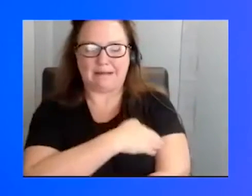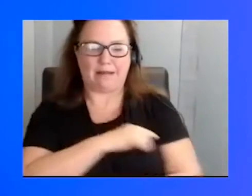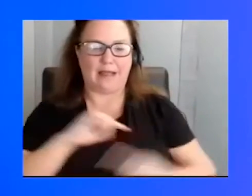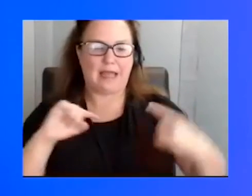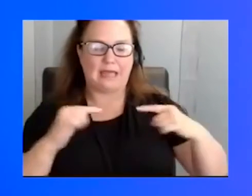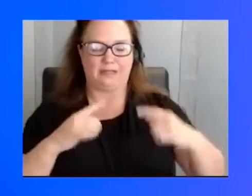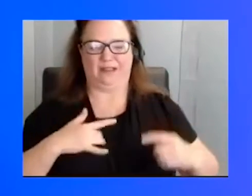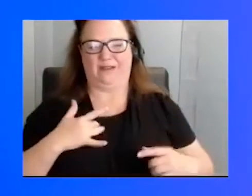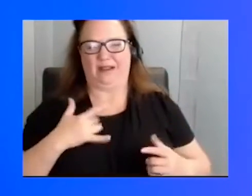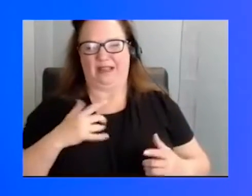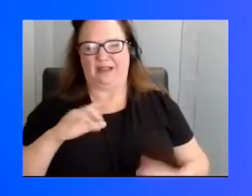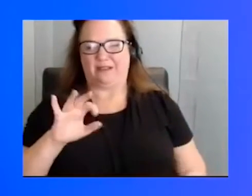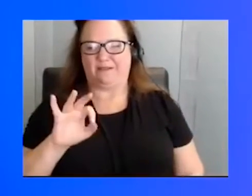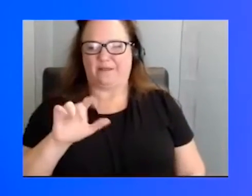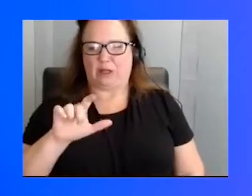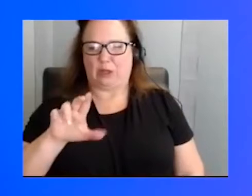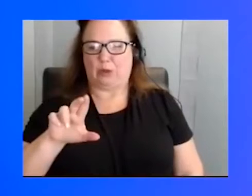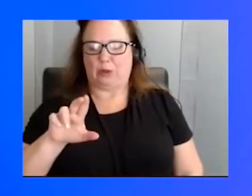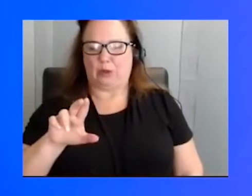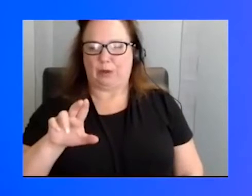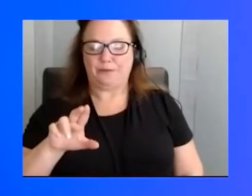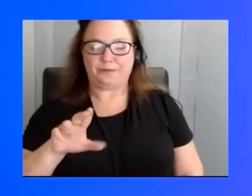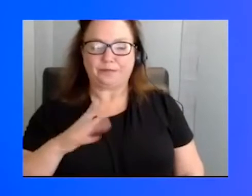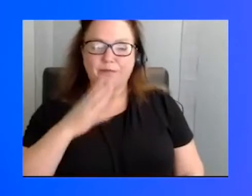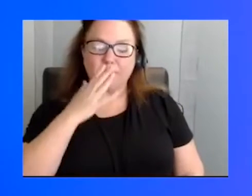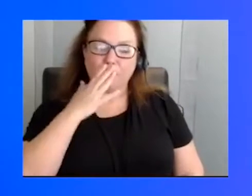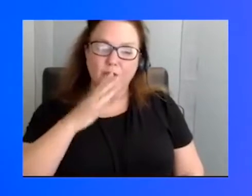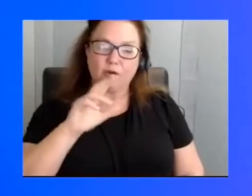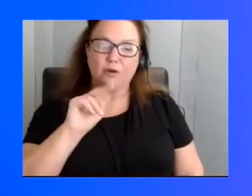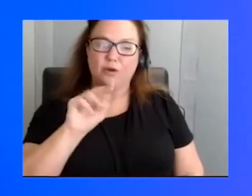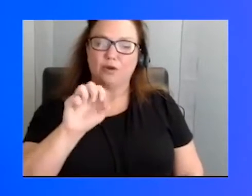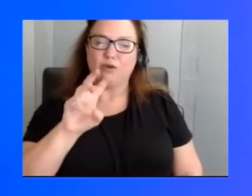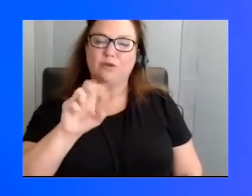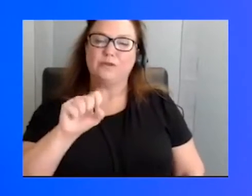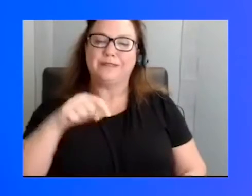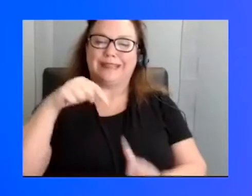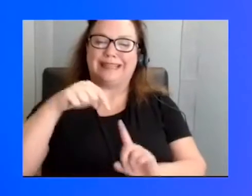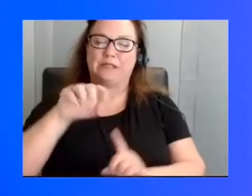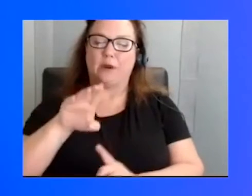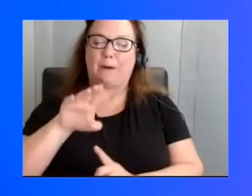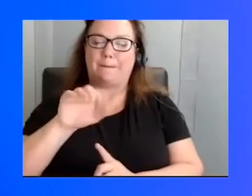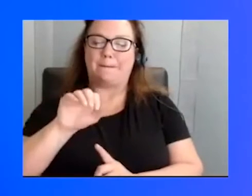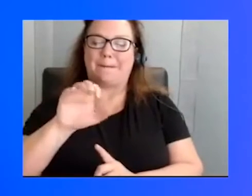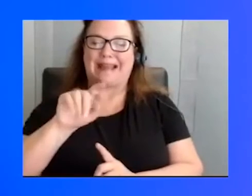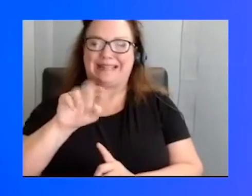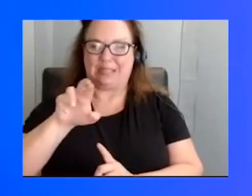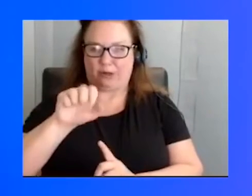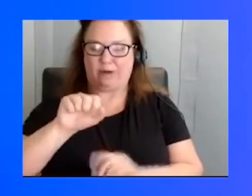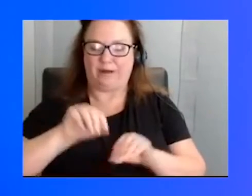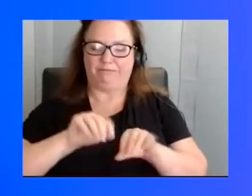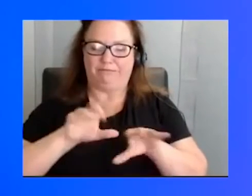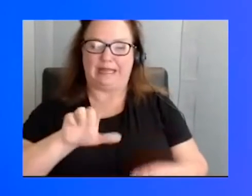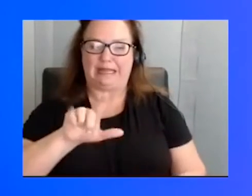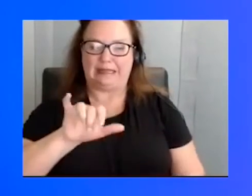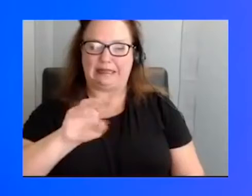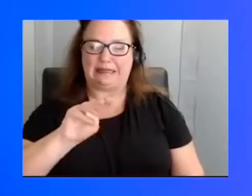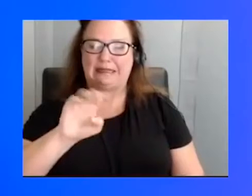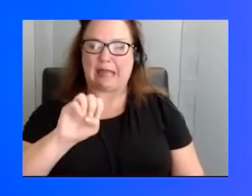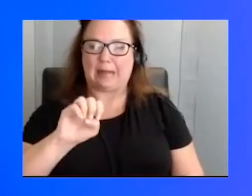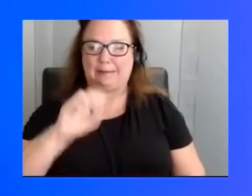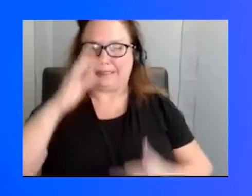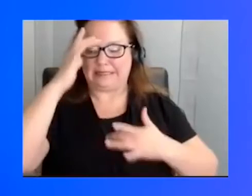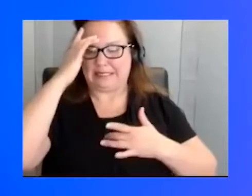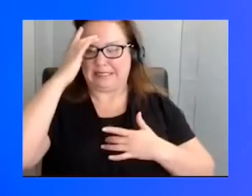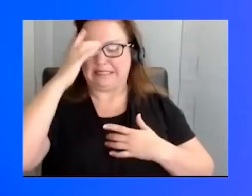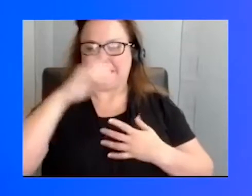have the flu. But the good thing about that is these bacteria that cause Lyme disease, ehrlichiosis, and Rocky Mountain spotted fever are